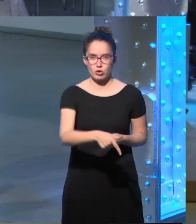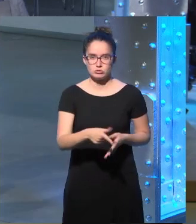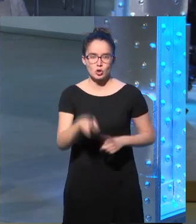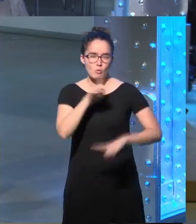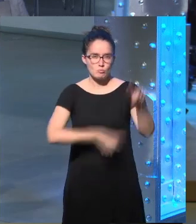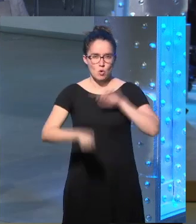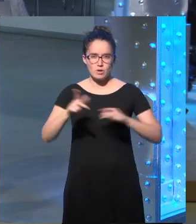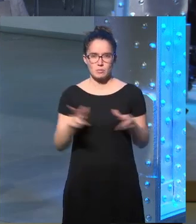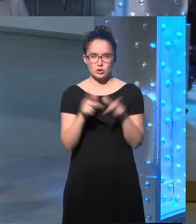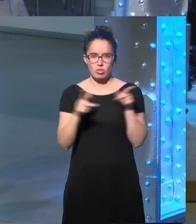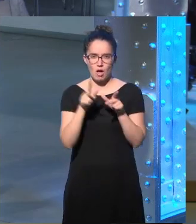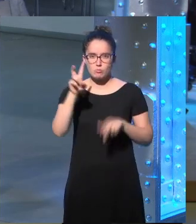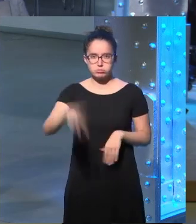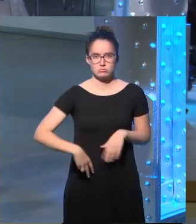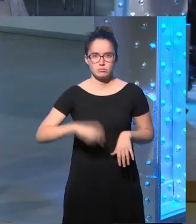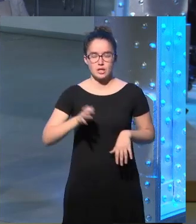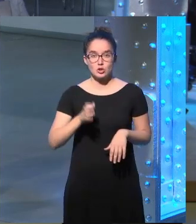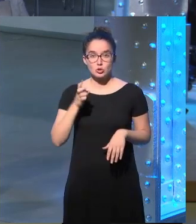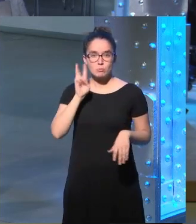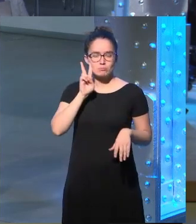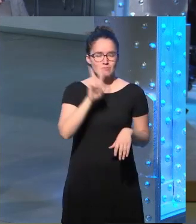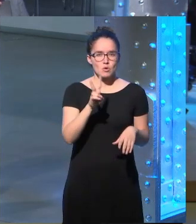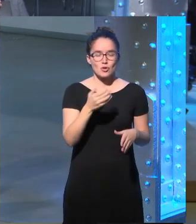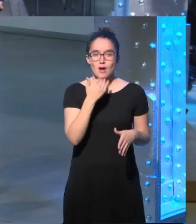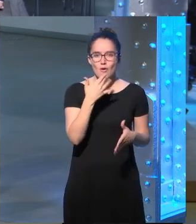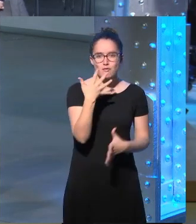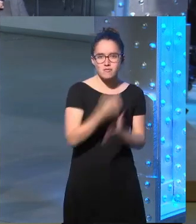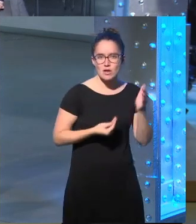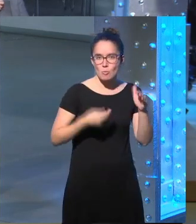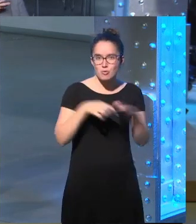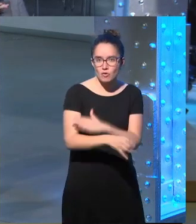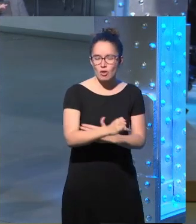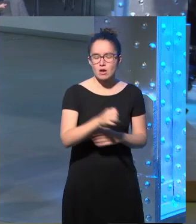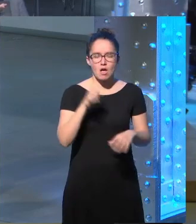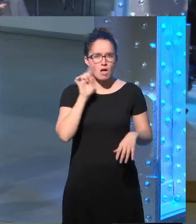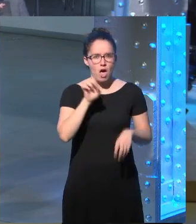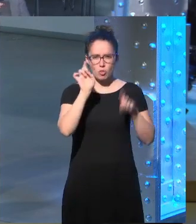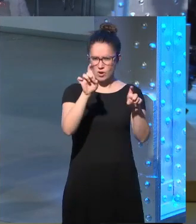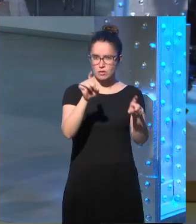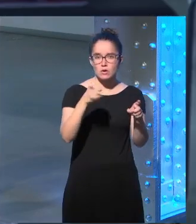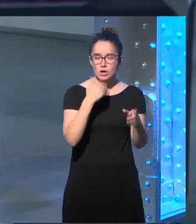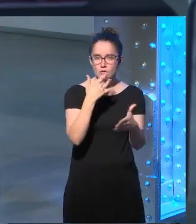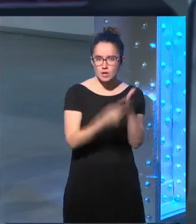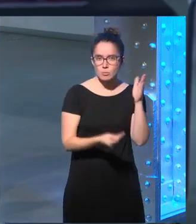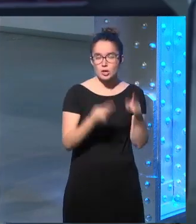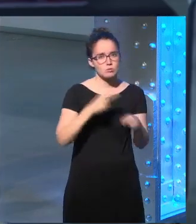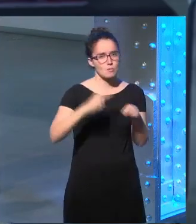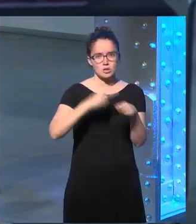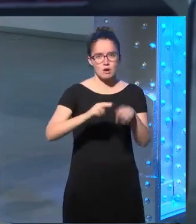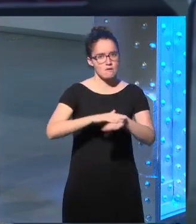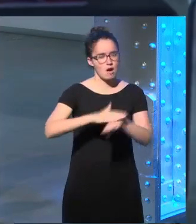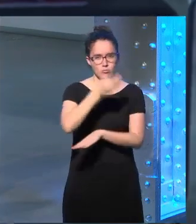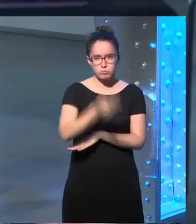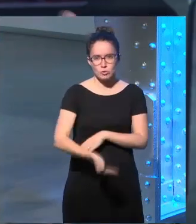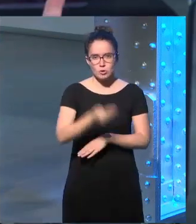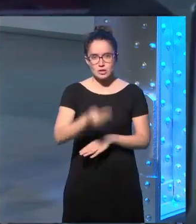I agree that this is a problem for us as a society. We look onto education when there are big